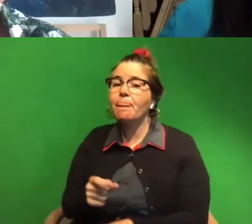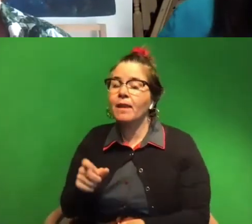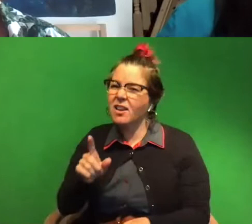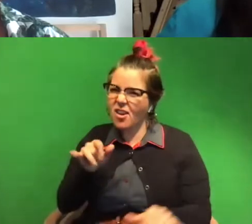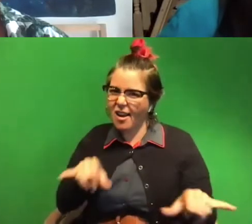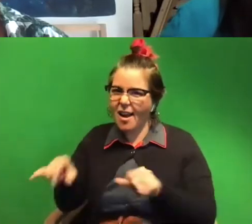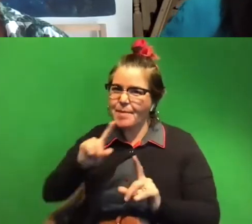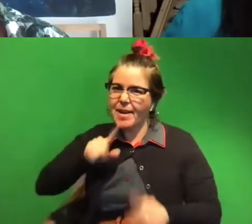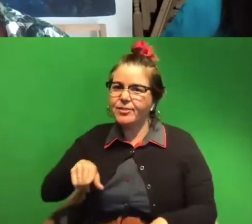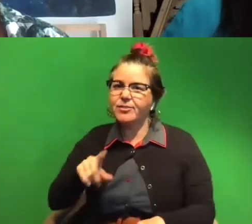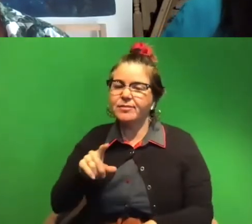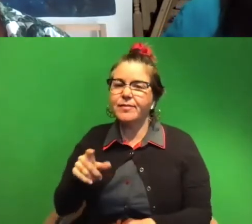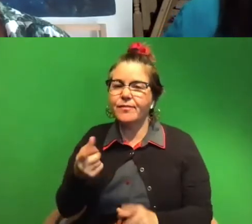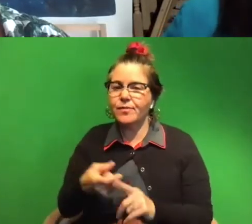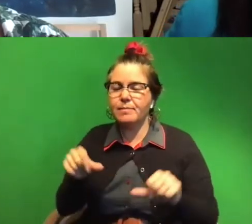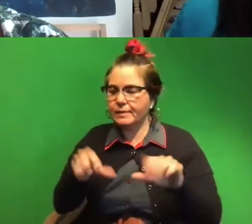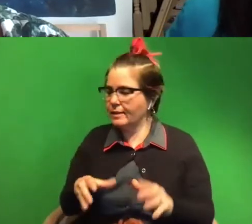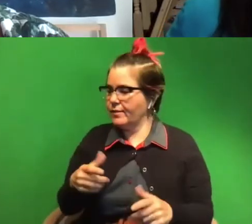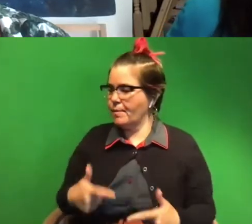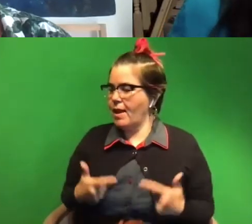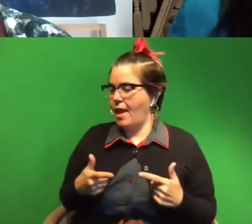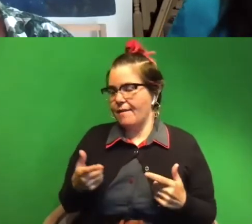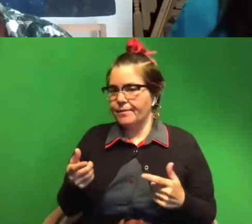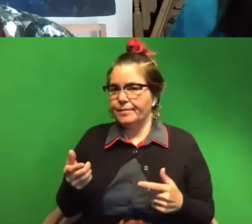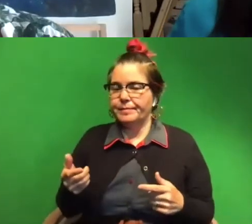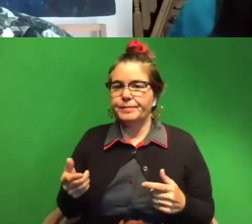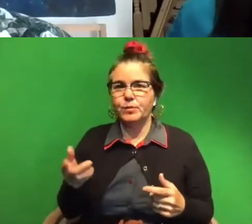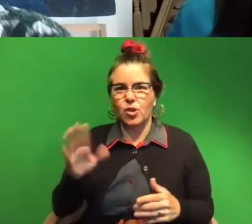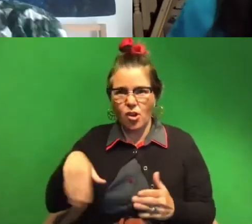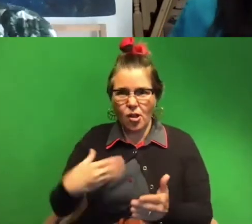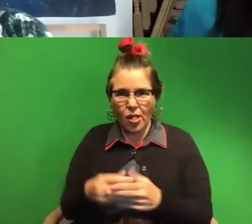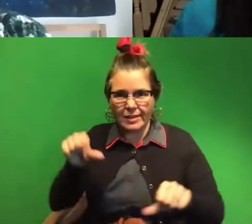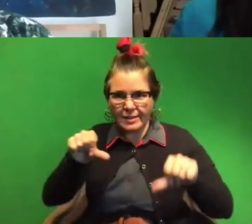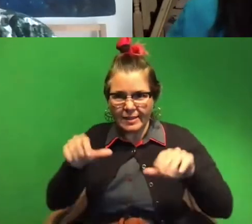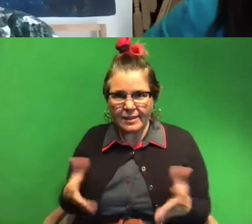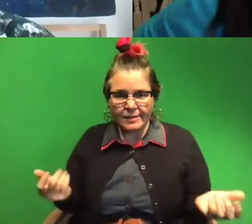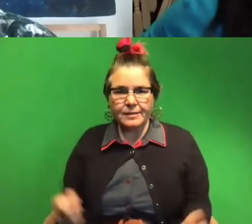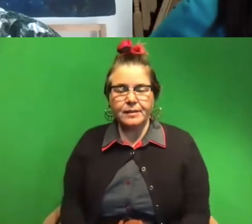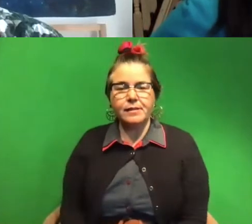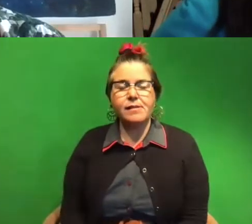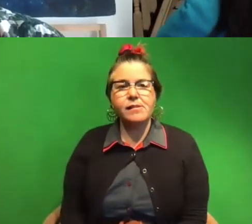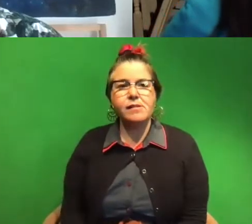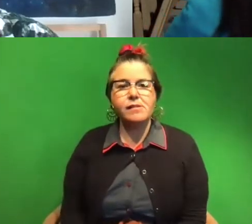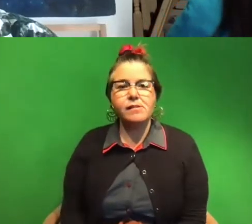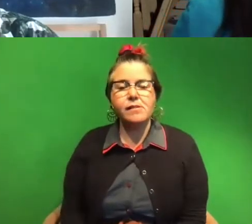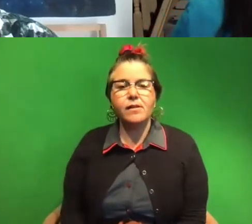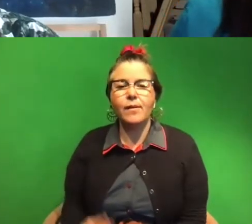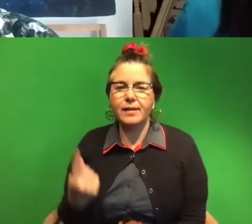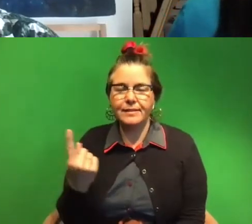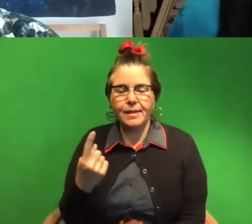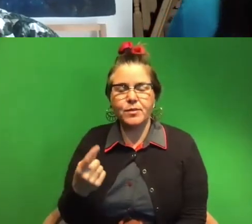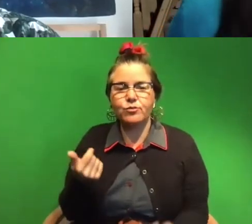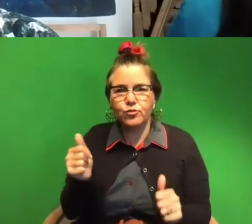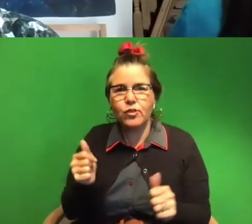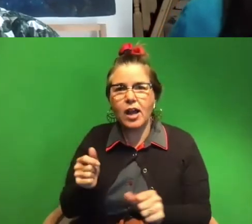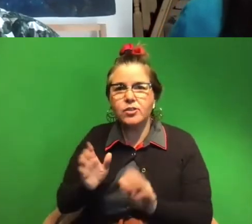that we get from scientists on our live streams. Like, we're Yay. all scientists. So like, yeah, that's something that we're really trying to drive home,